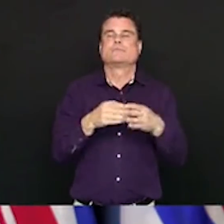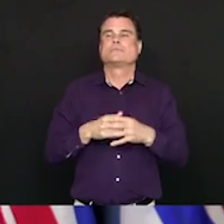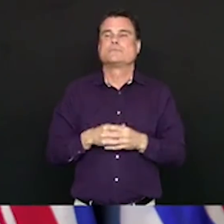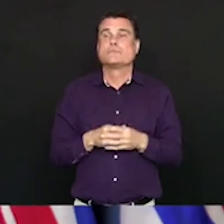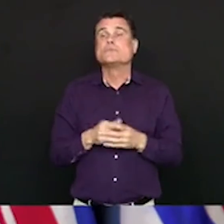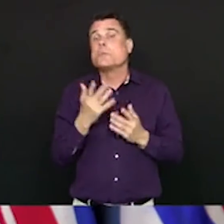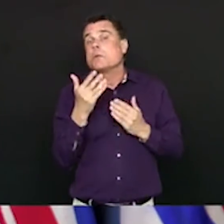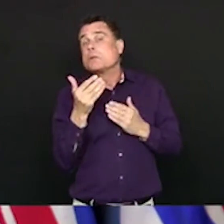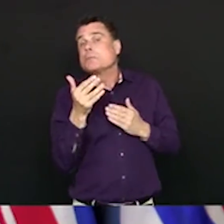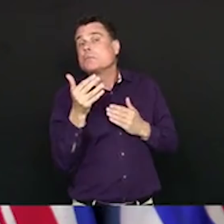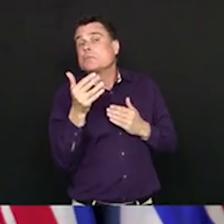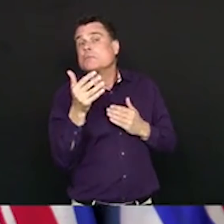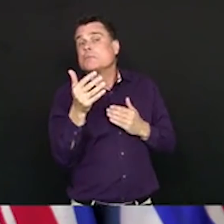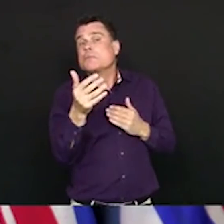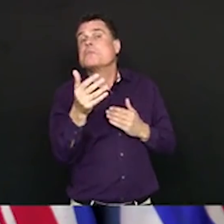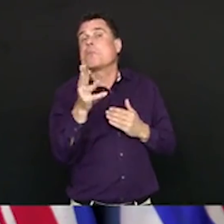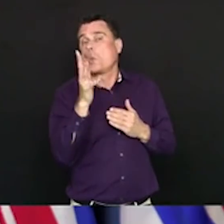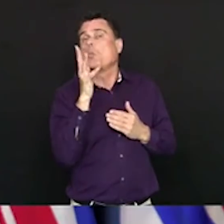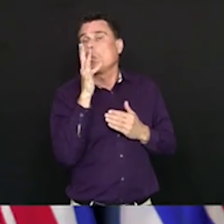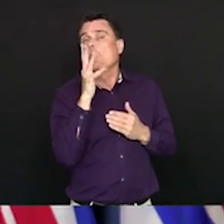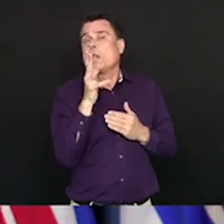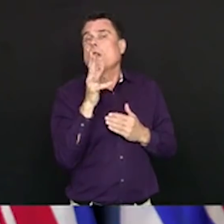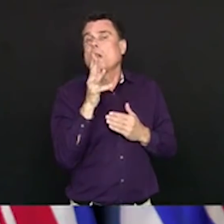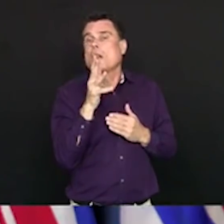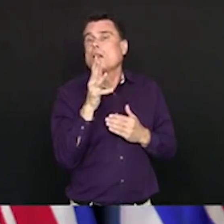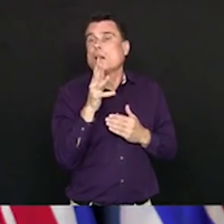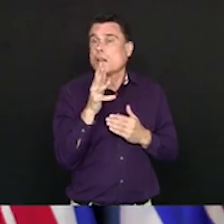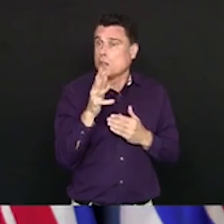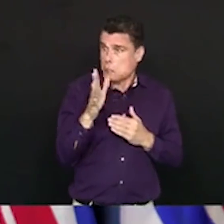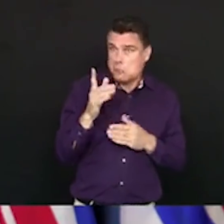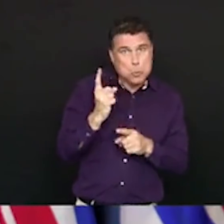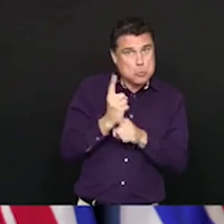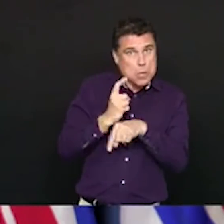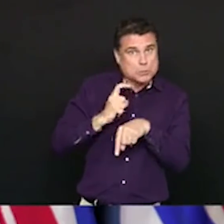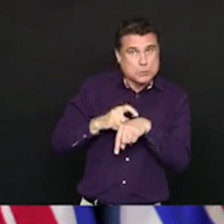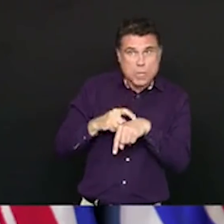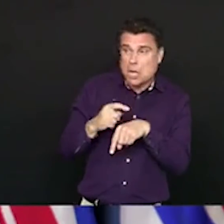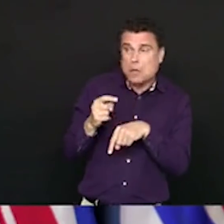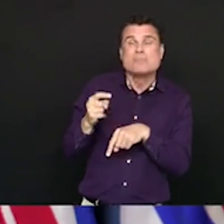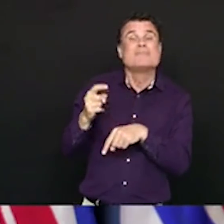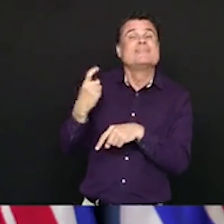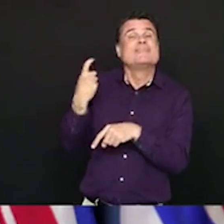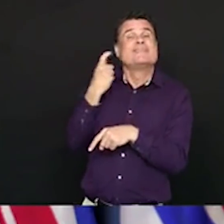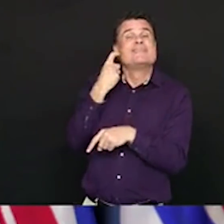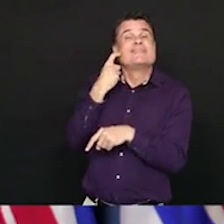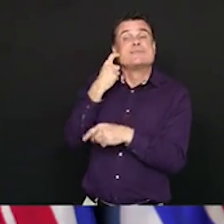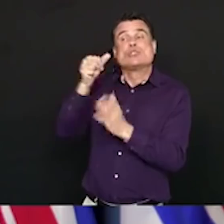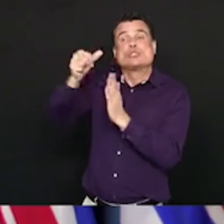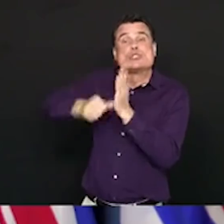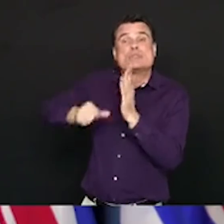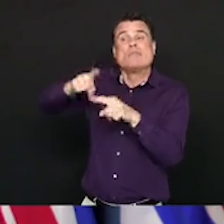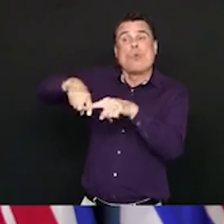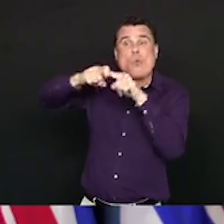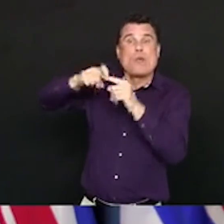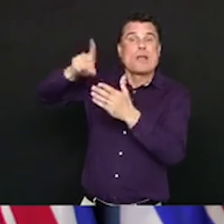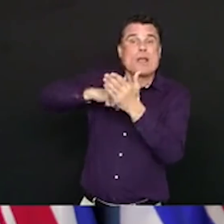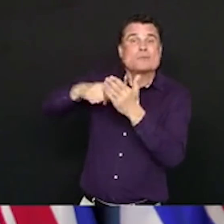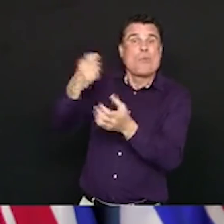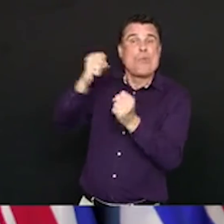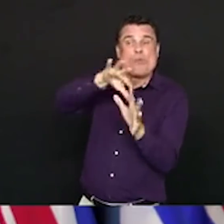again when the evidence presents itself, so we can do that. When it comes to other elements of the economy, what we've been trying to